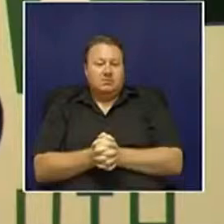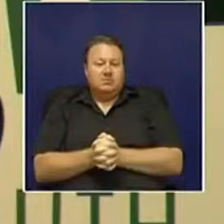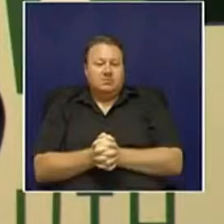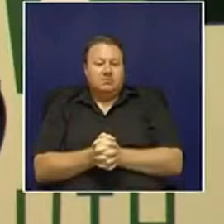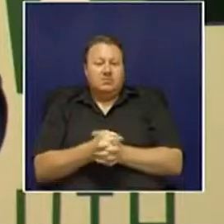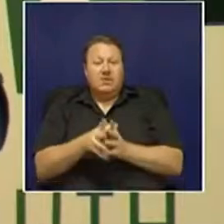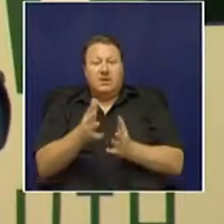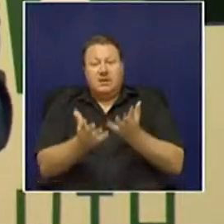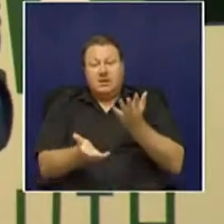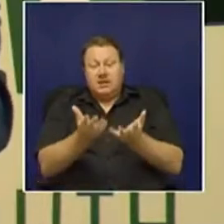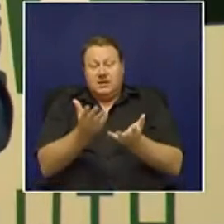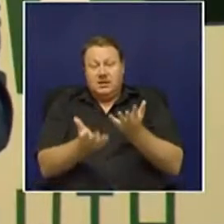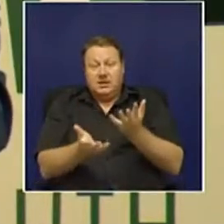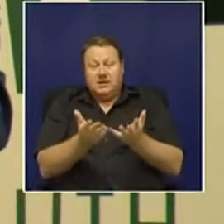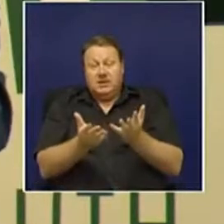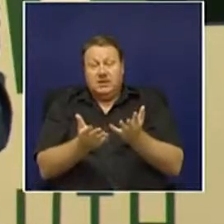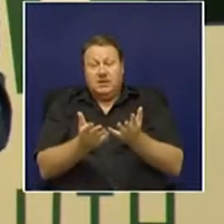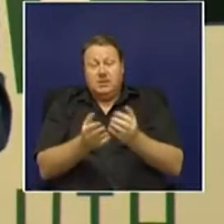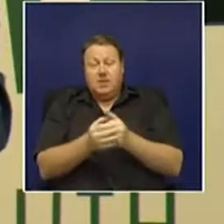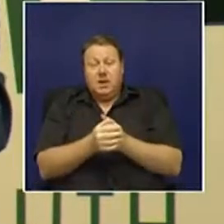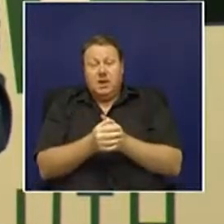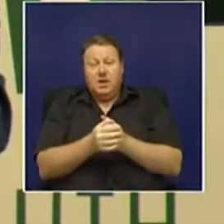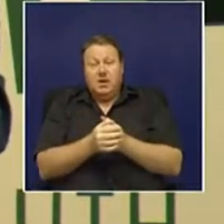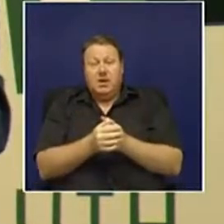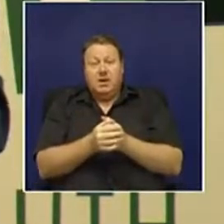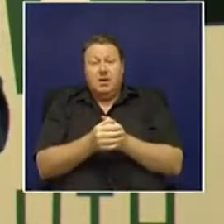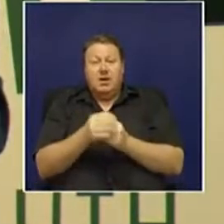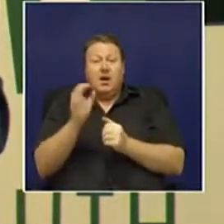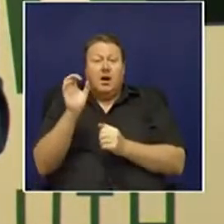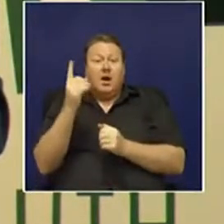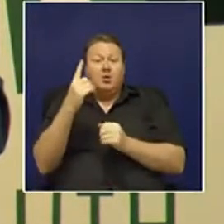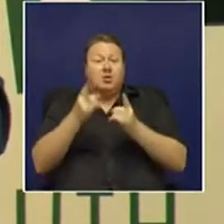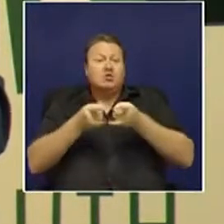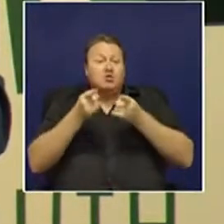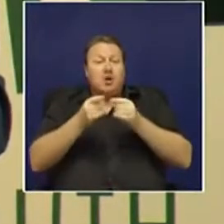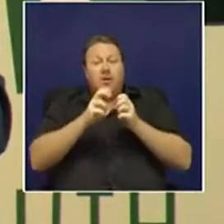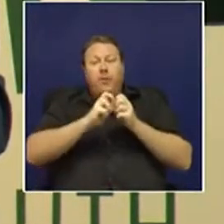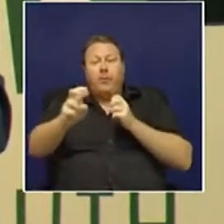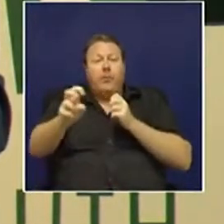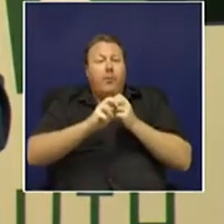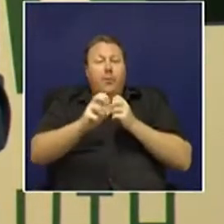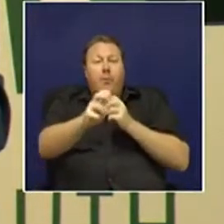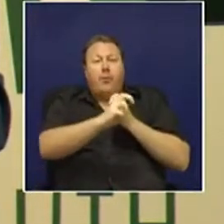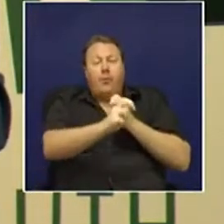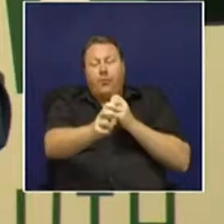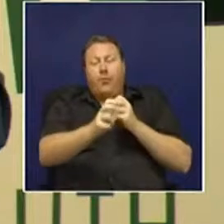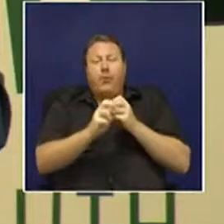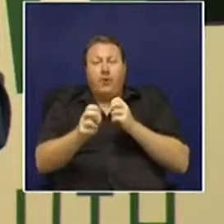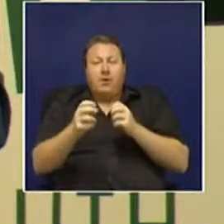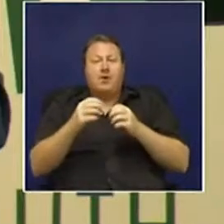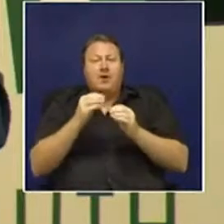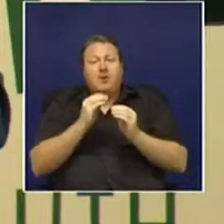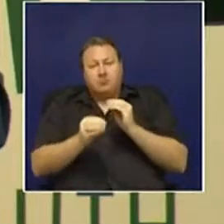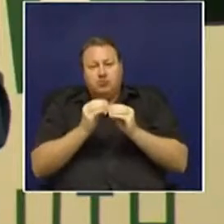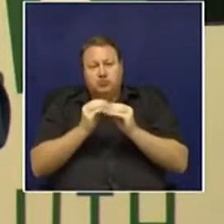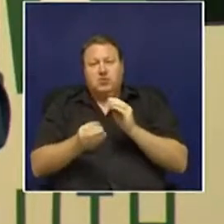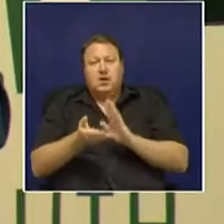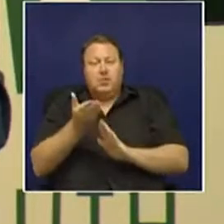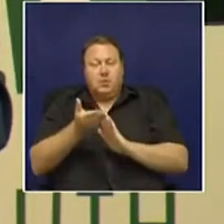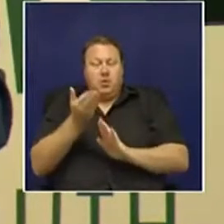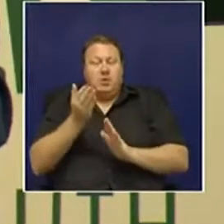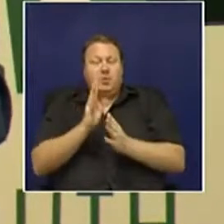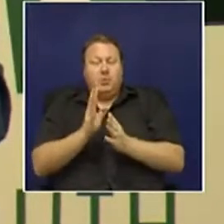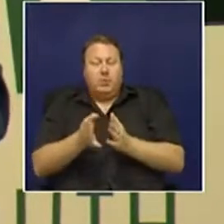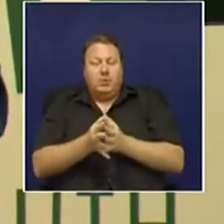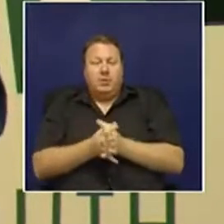Similar progress with the Gautrain is being made. A conclusion of this project will close major PP transaction in more